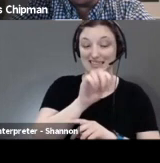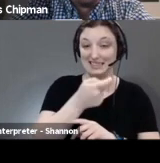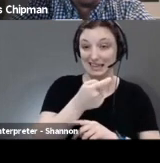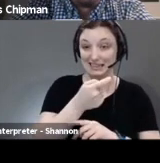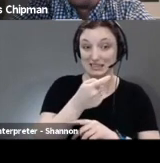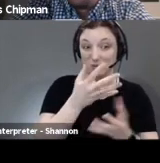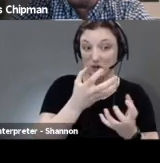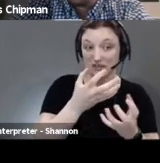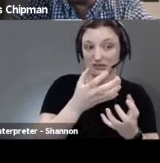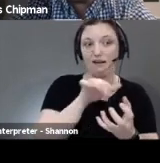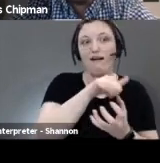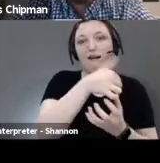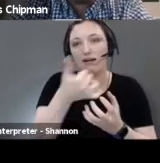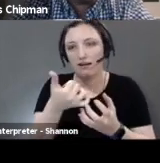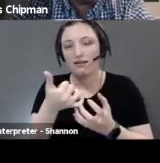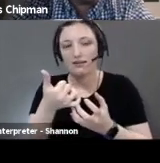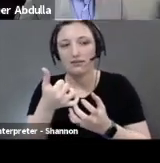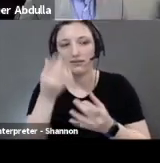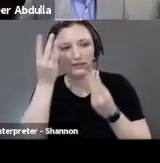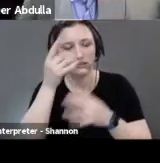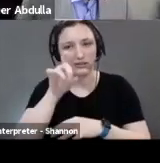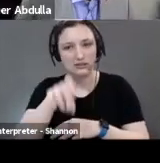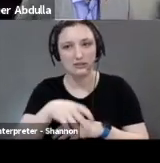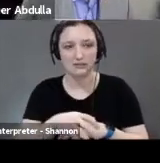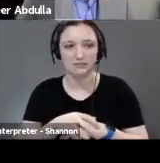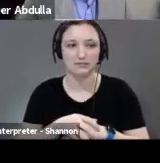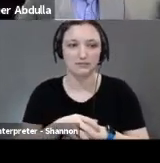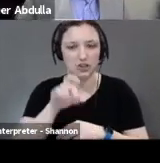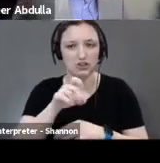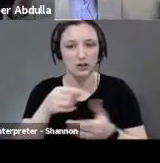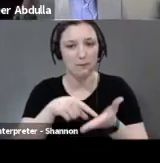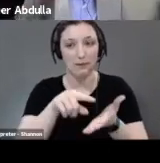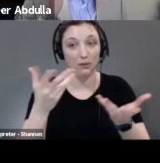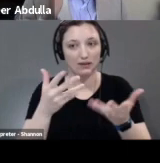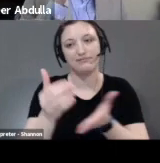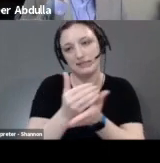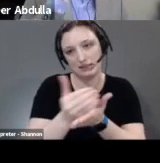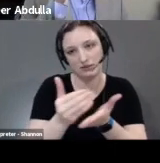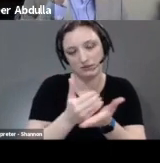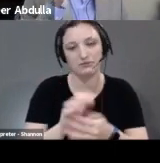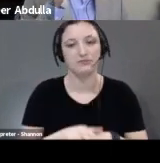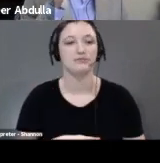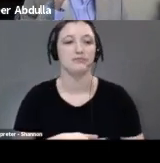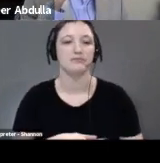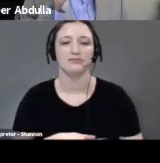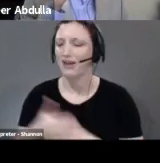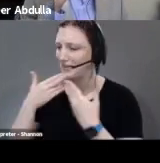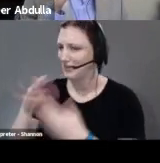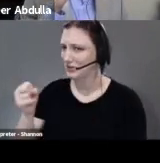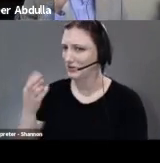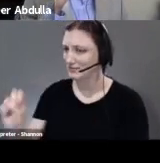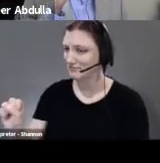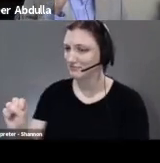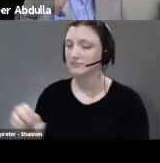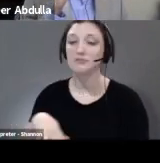I think that's about it for that topic, Amir. Okay, very good. Thanks, Chris. Other incentives that I spent a lot of time over the past year on